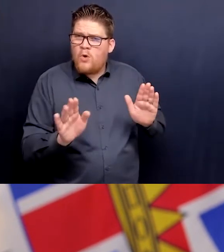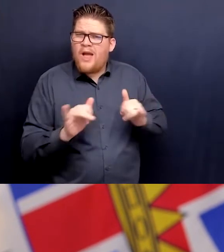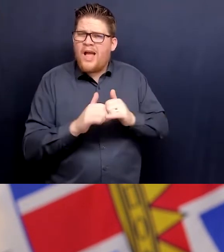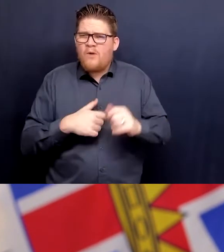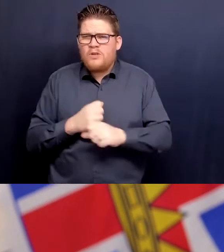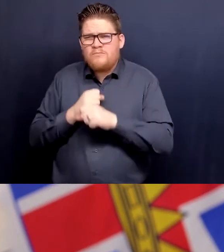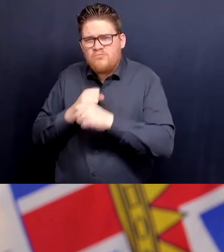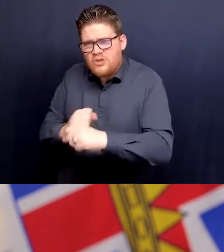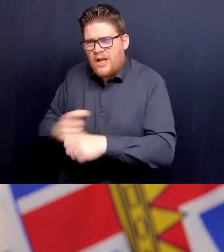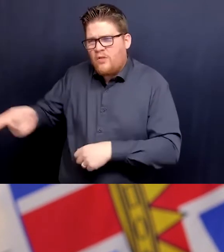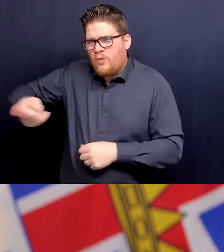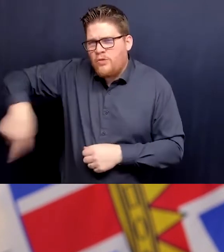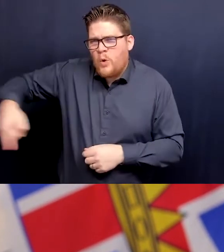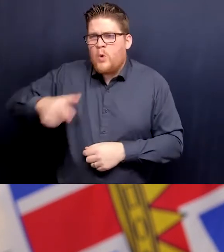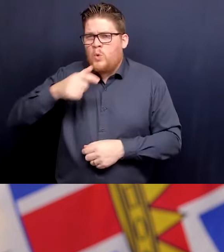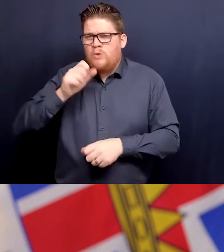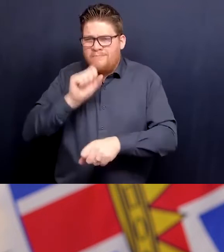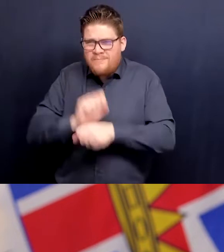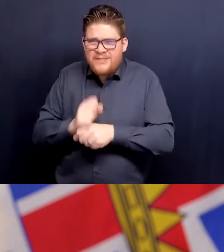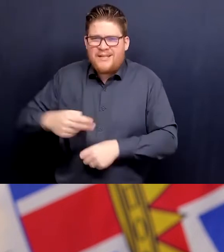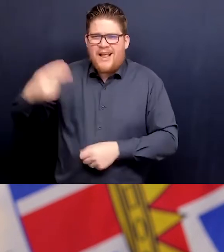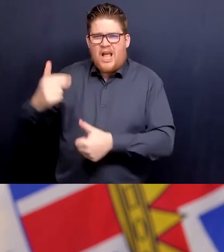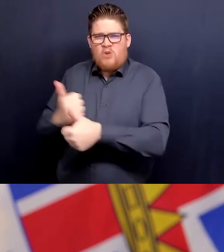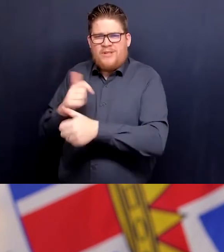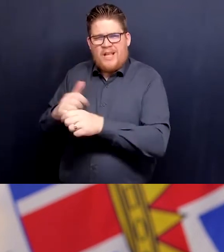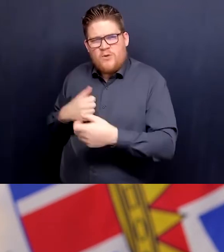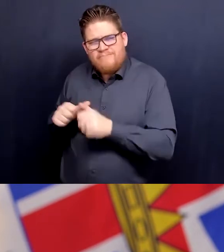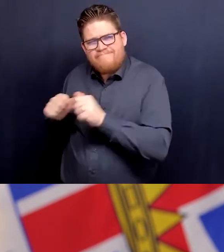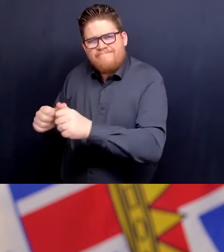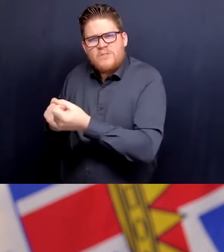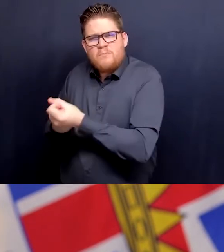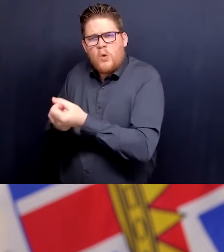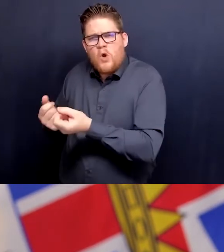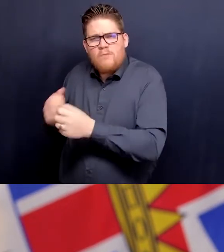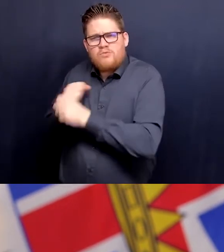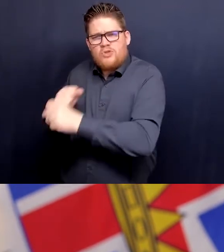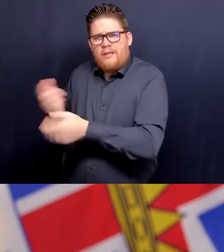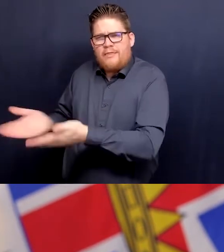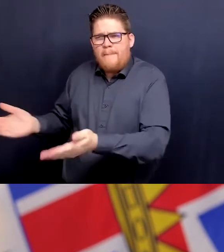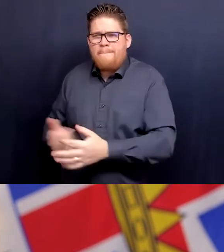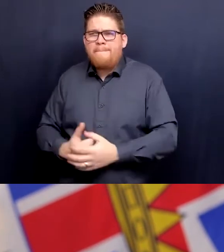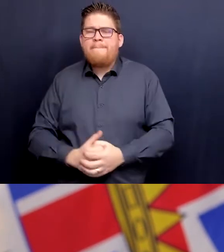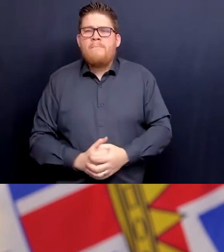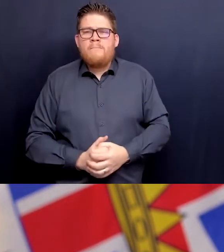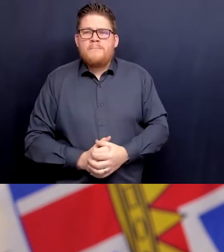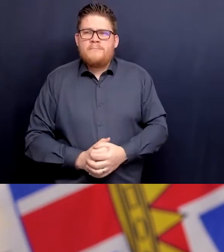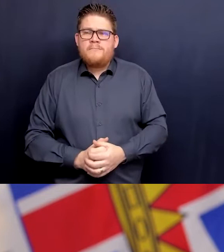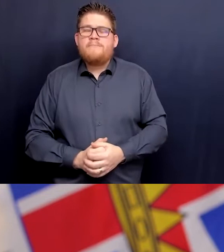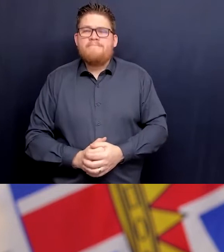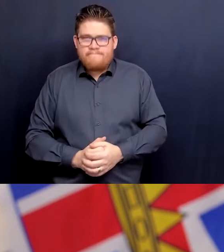will the province do to support those people? Yeah, so we need to recognize that the things that are in place that are making